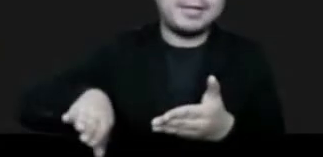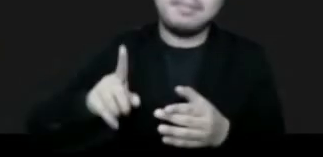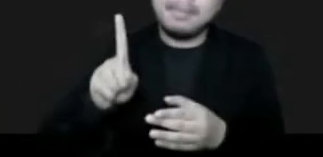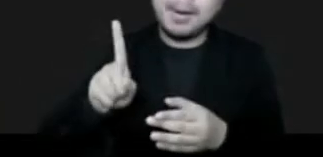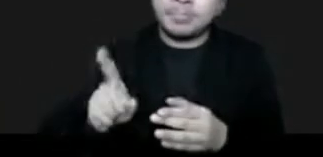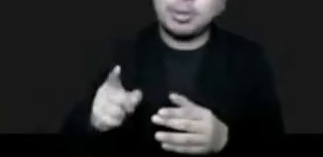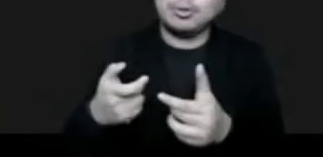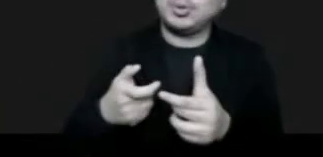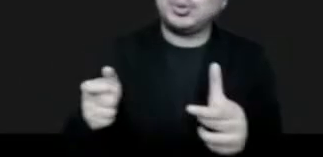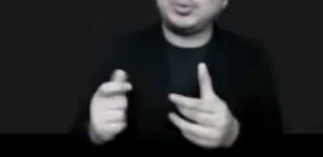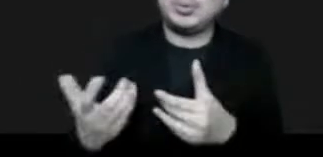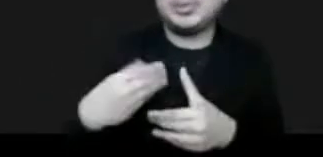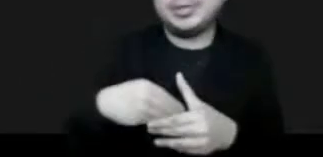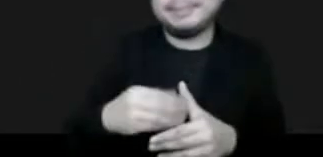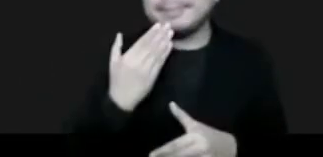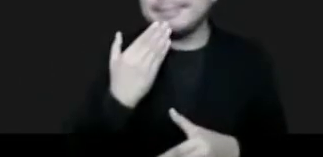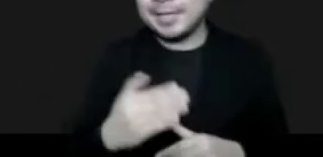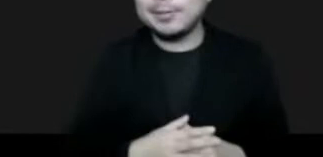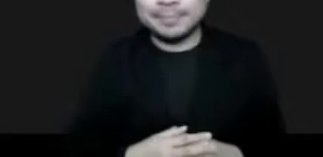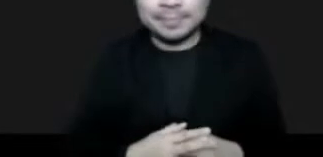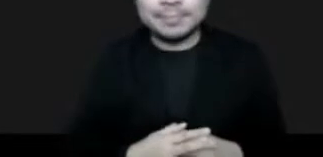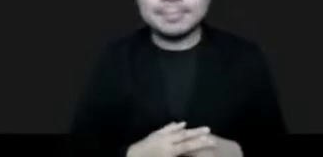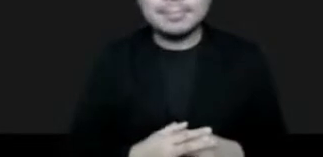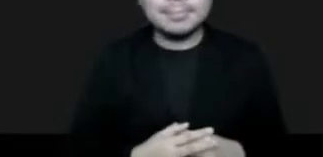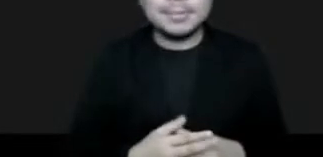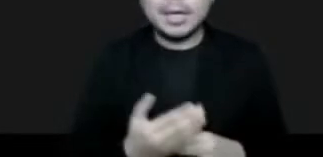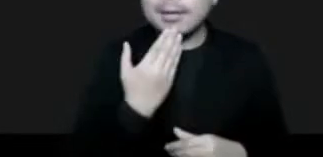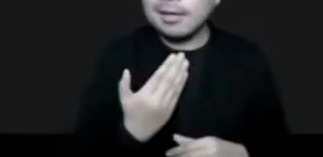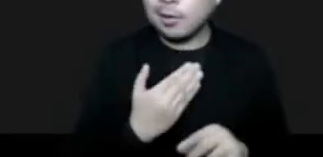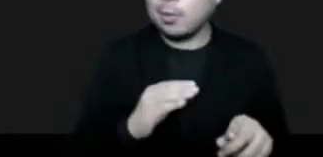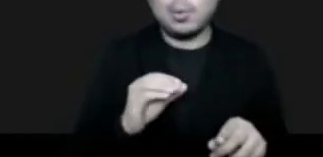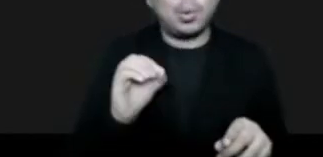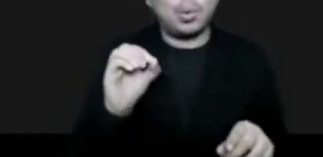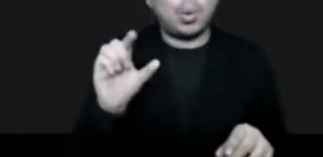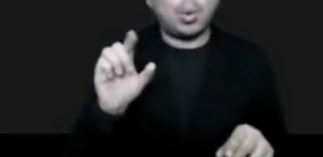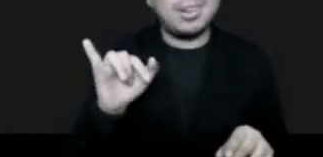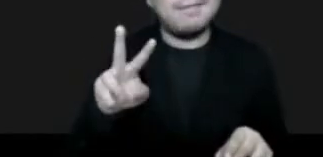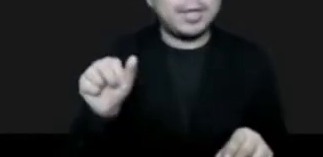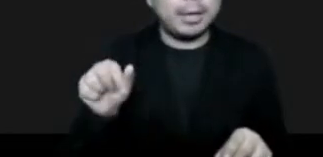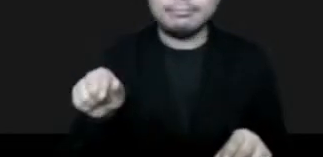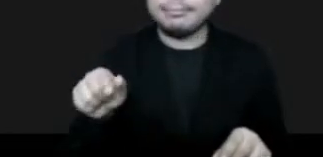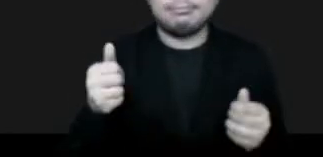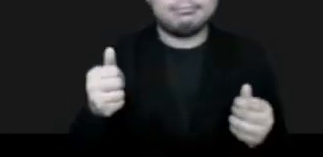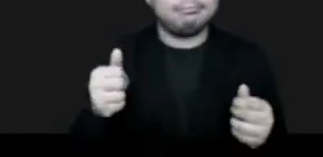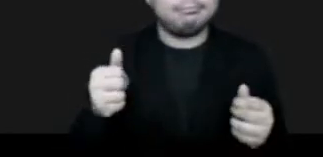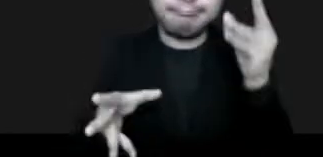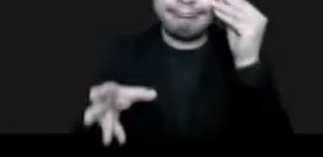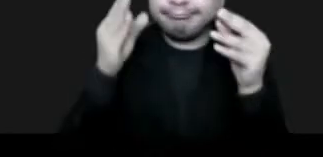Thank you, Ms. Olivia. That was very insightful and a very good experience to learn from. Thank you very much.